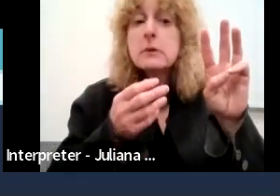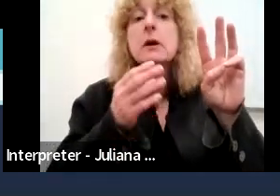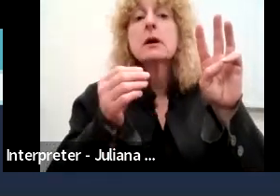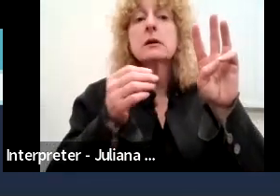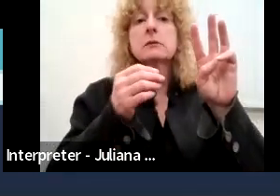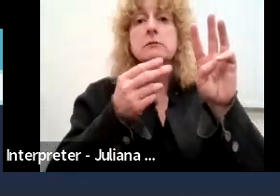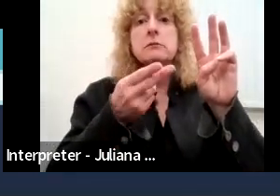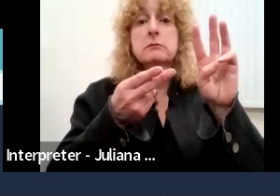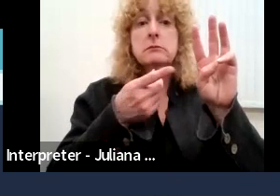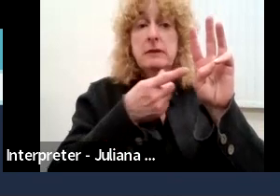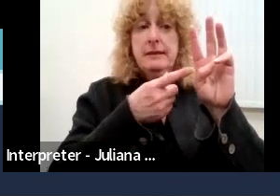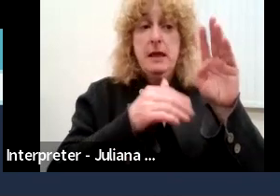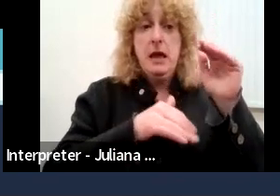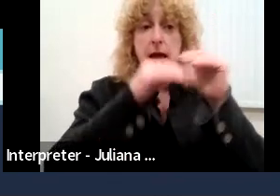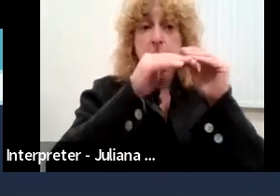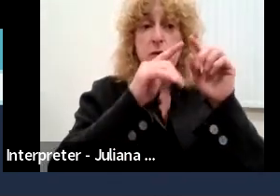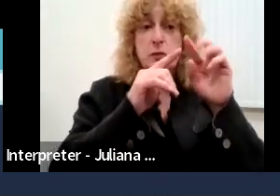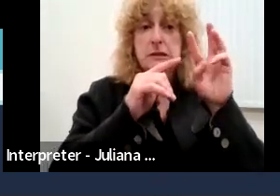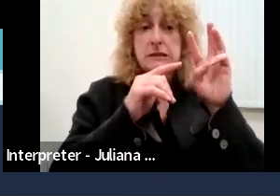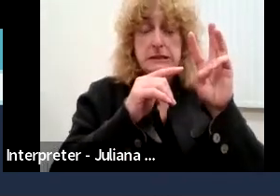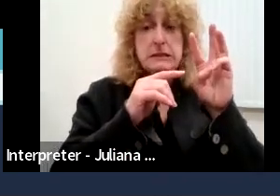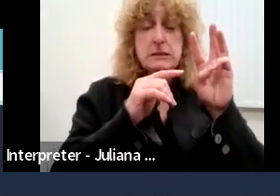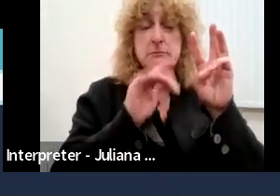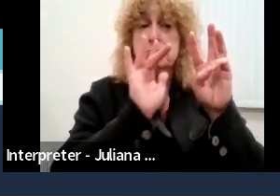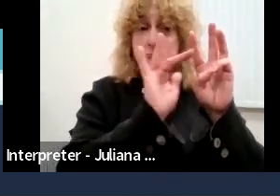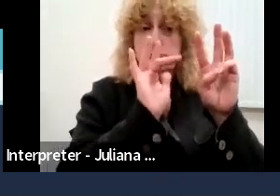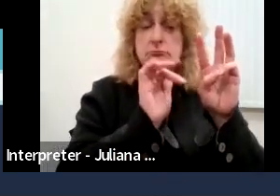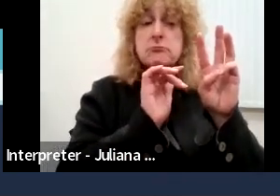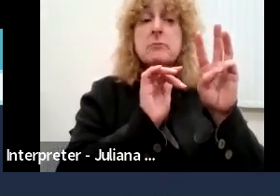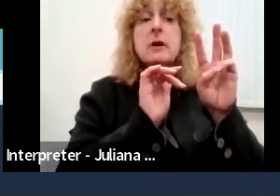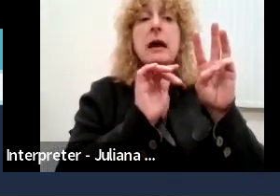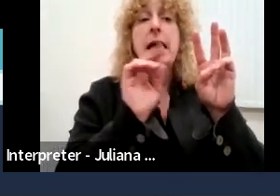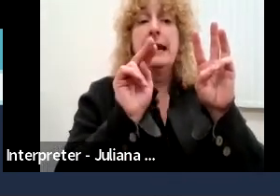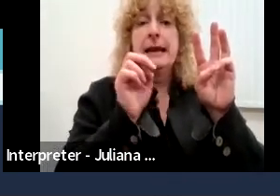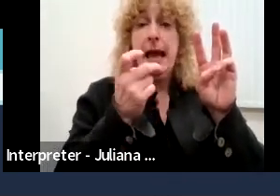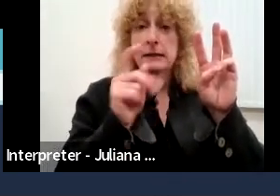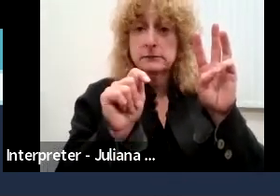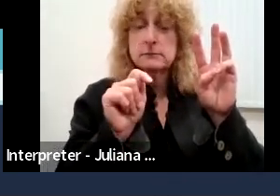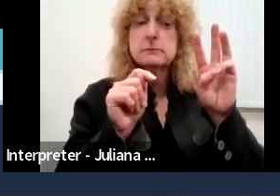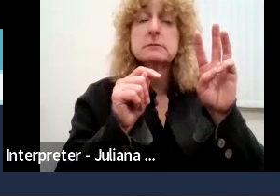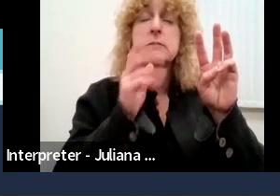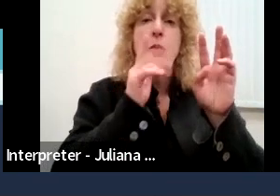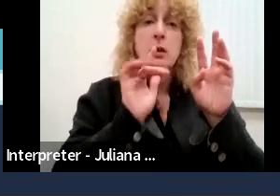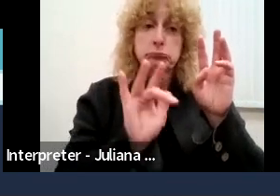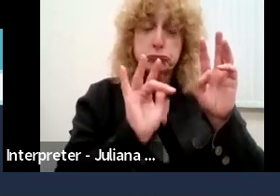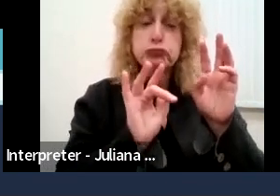goes up to 6, if you just click that number. And then if you click next, it will show a video that gives